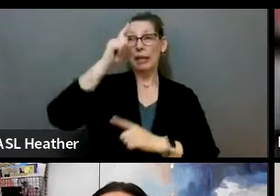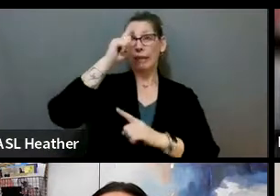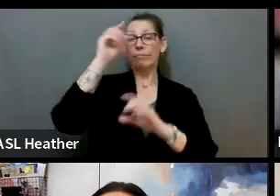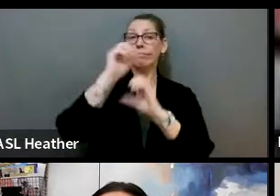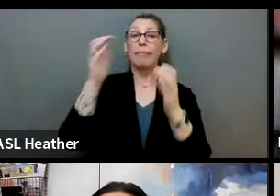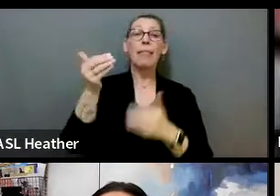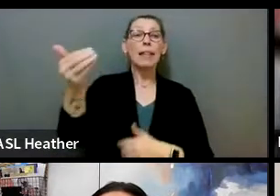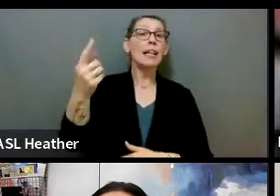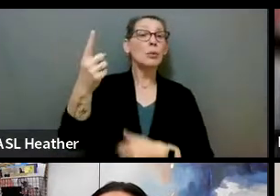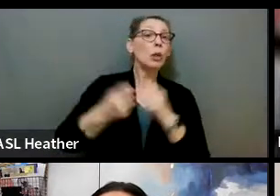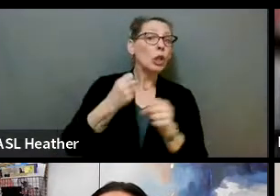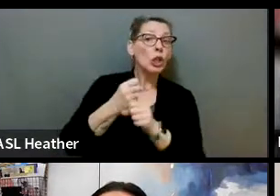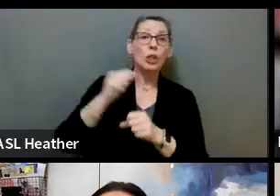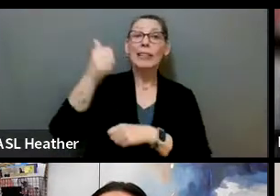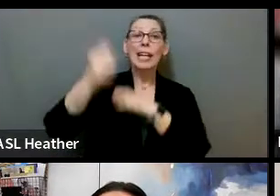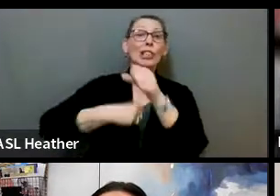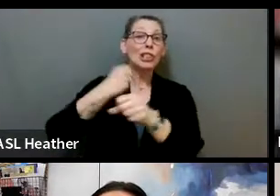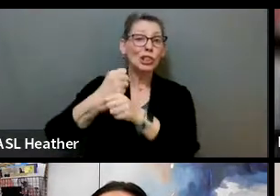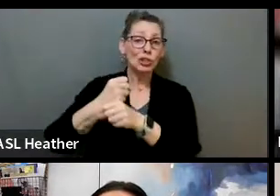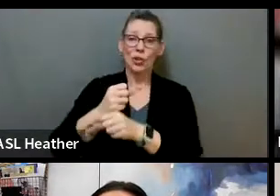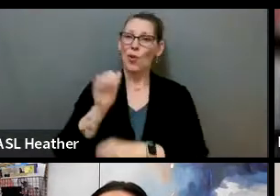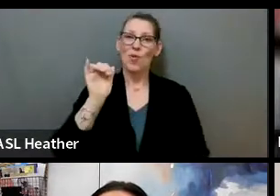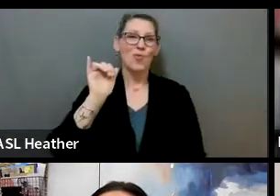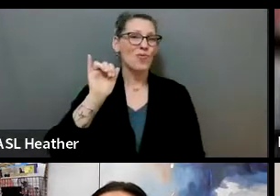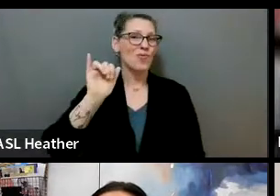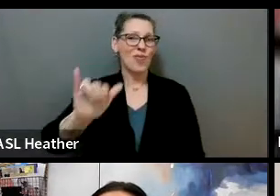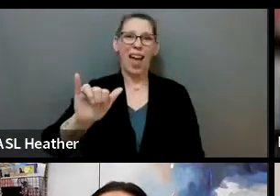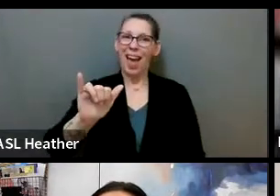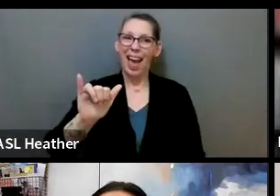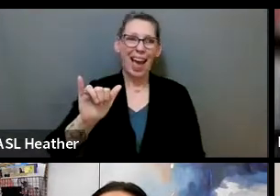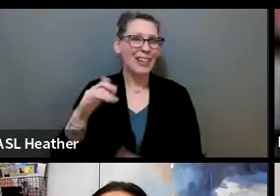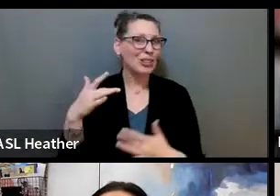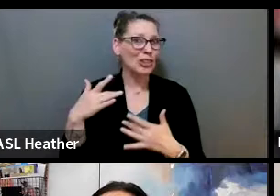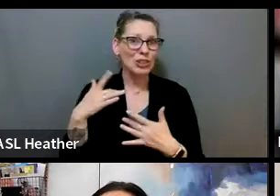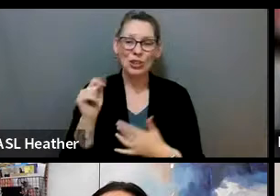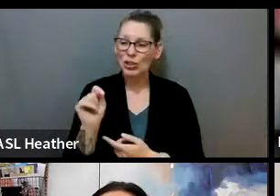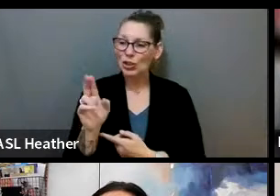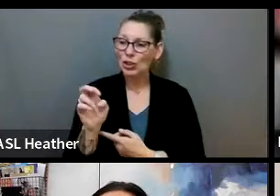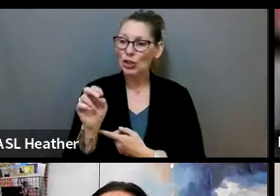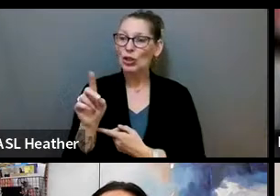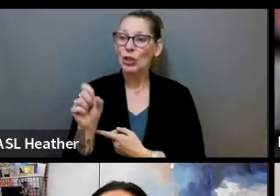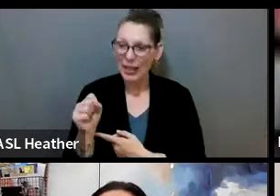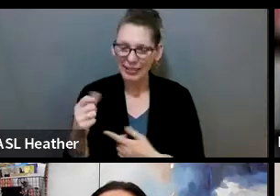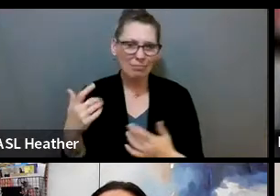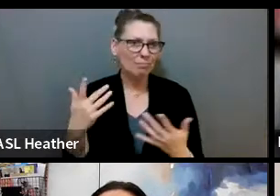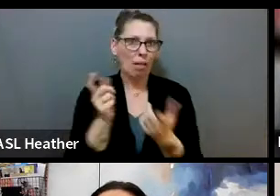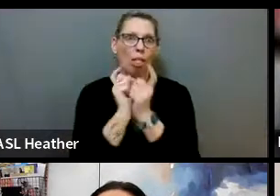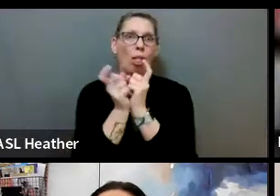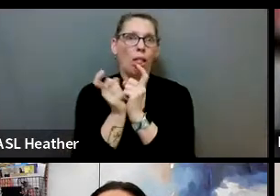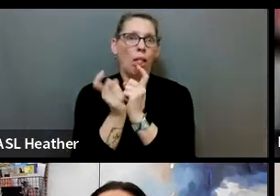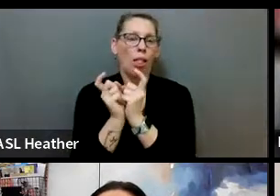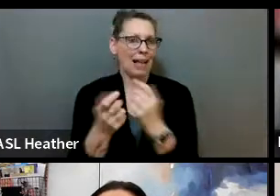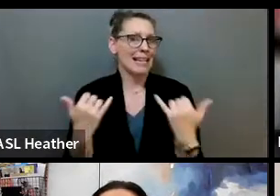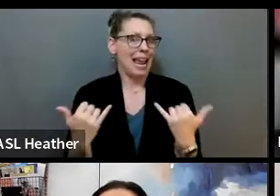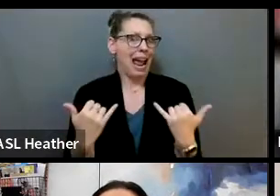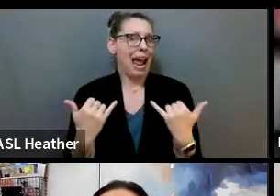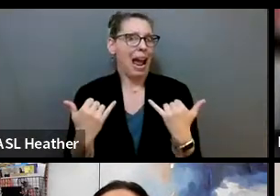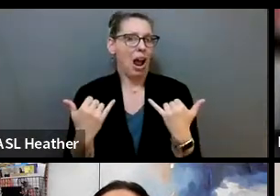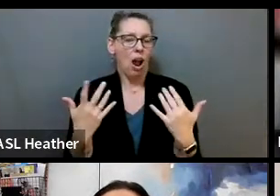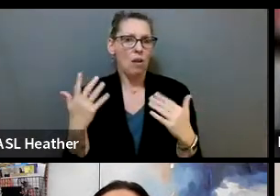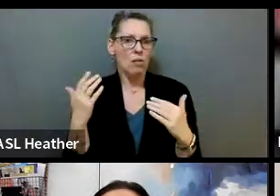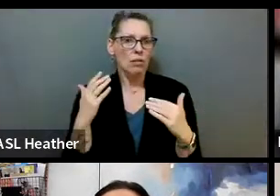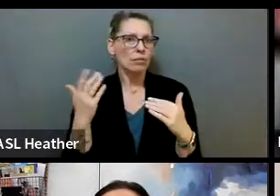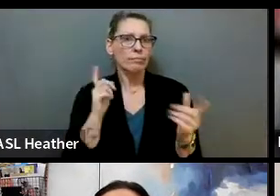next 10 years, but those trends are changing constantly. So we are seeing higher rates